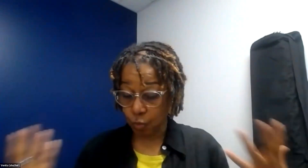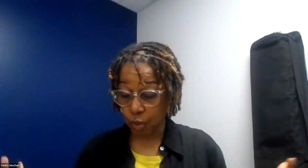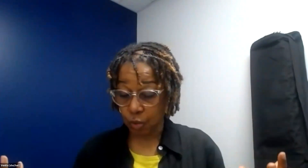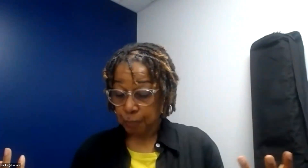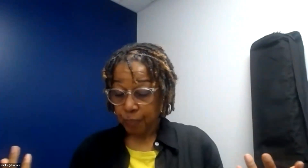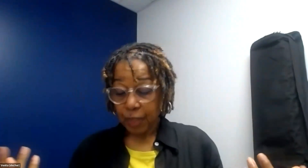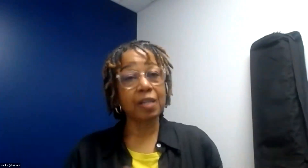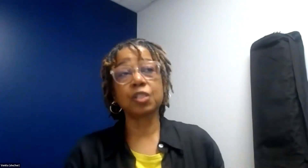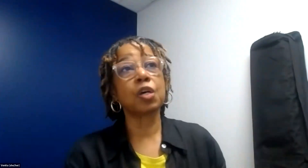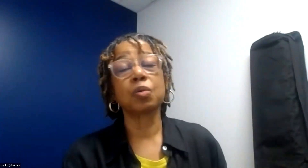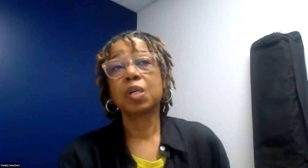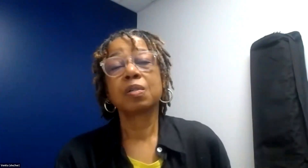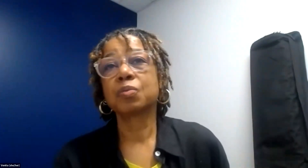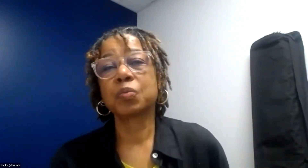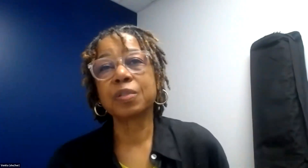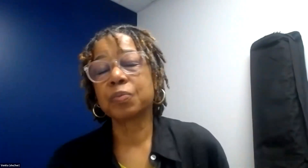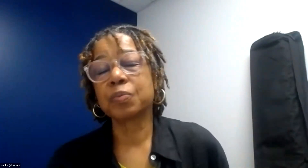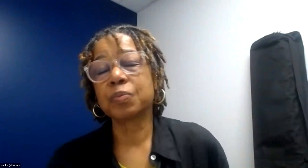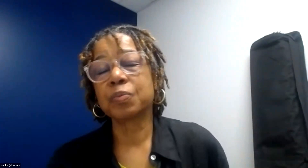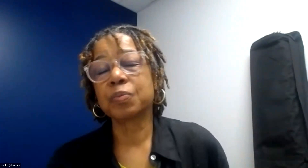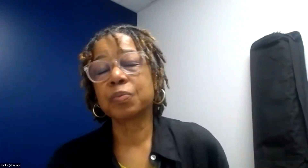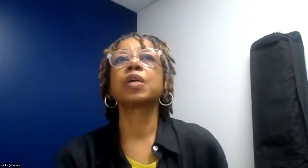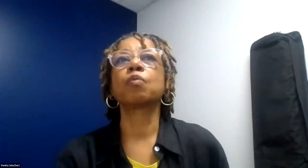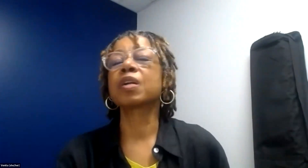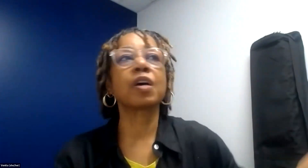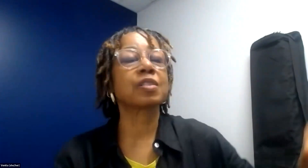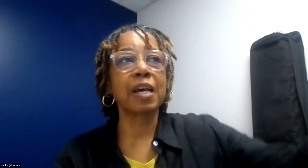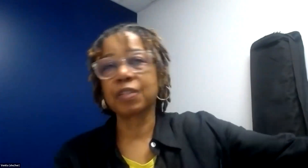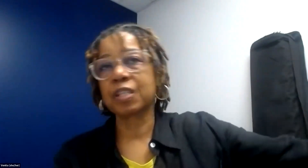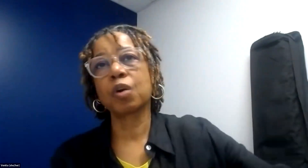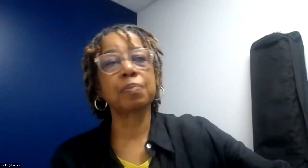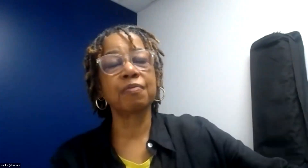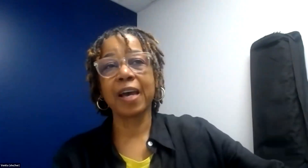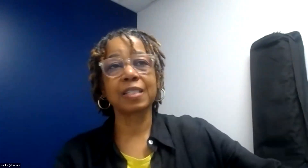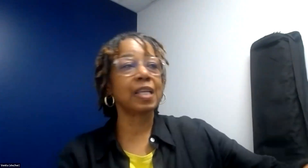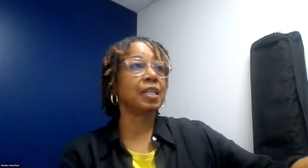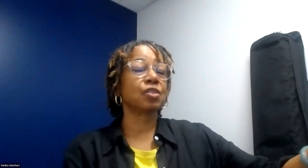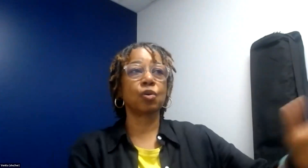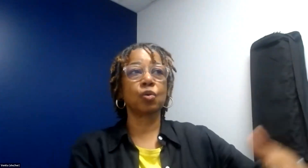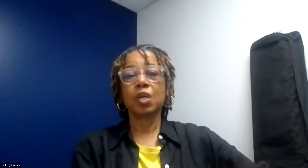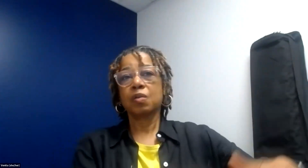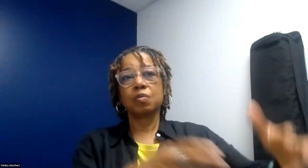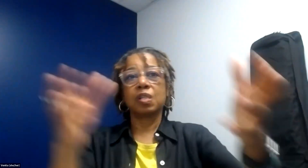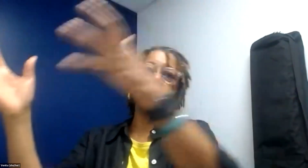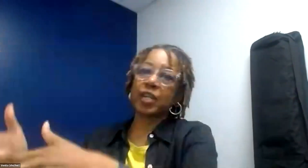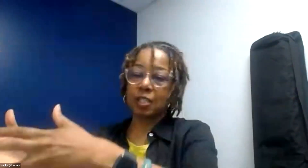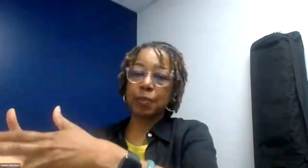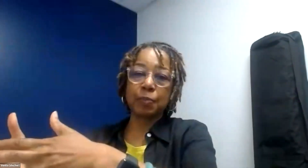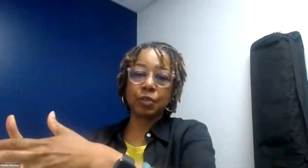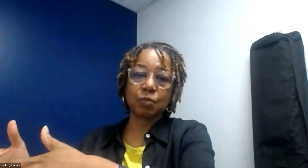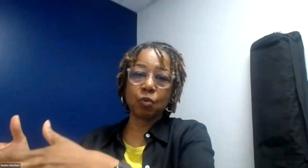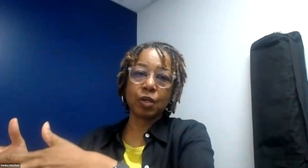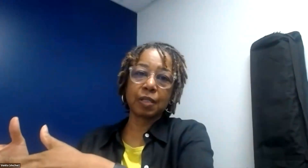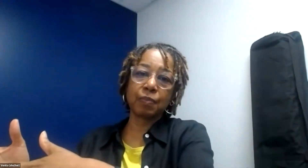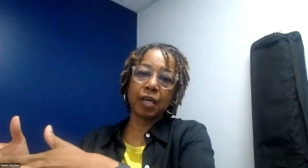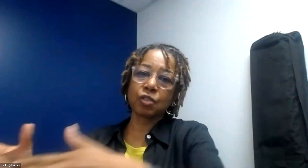post-pandemic world that, you know, we did a retreat and one of our staff didn't want to be vaccinated. So the rest of the